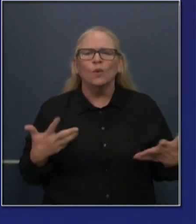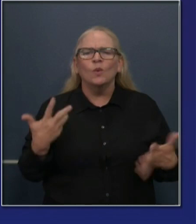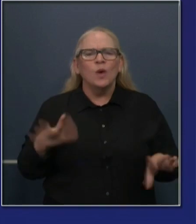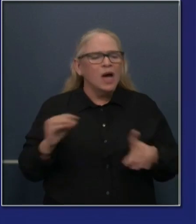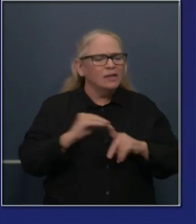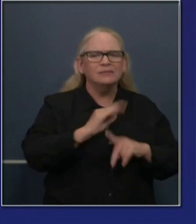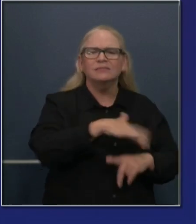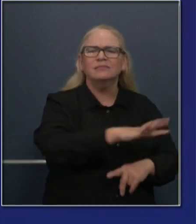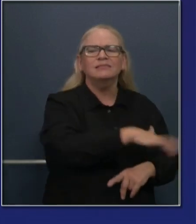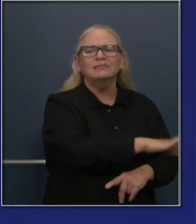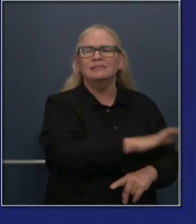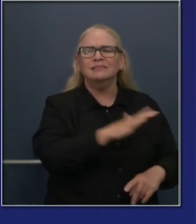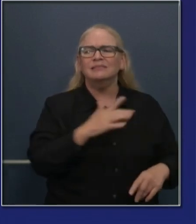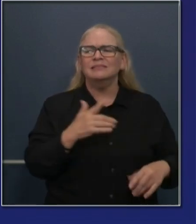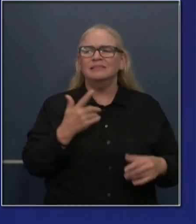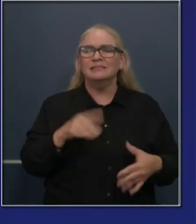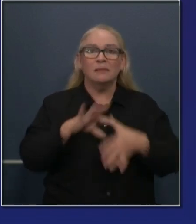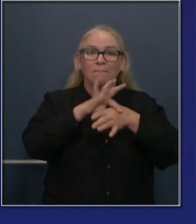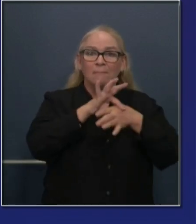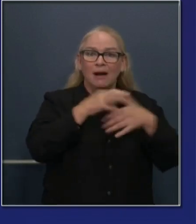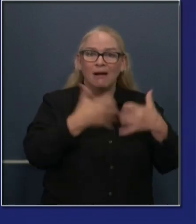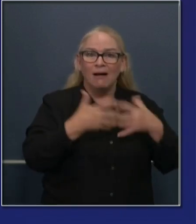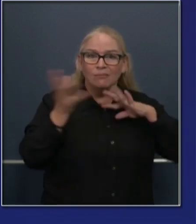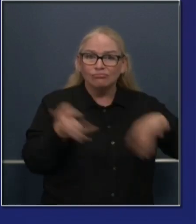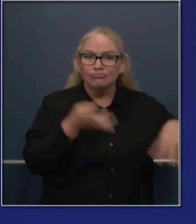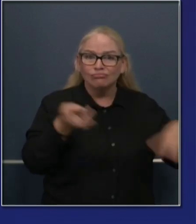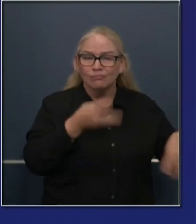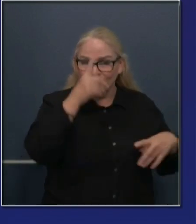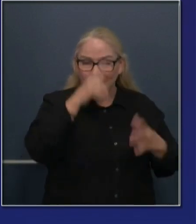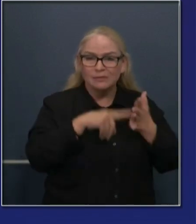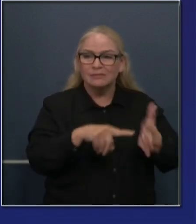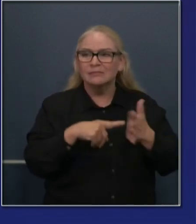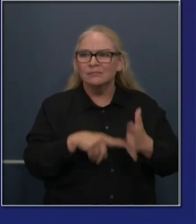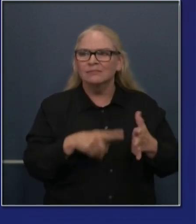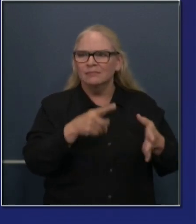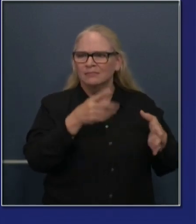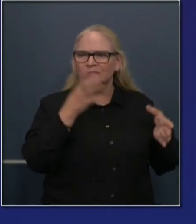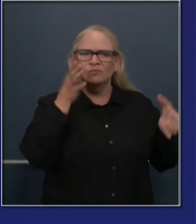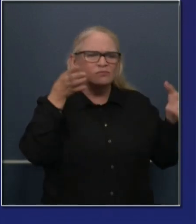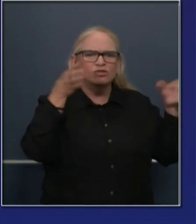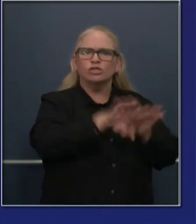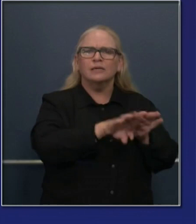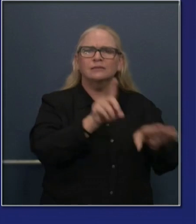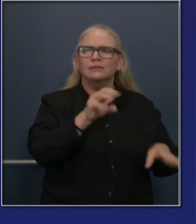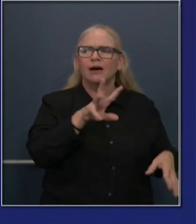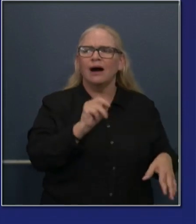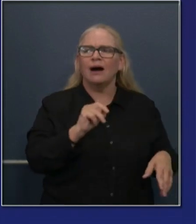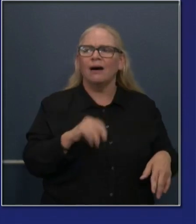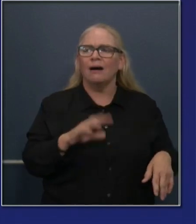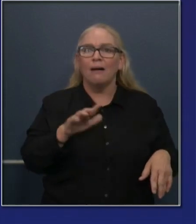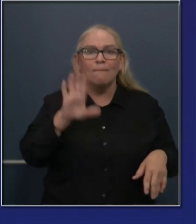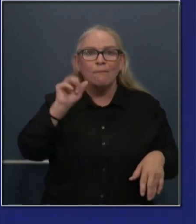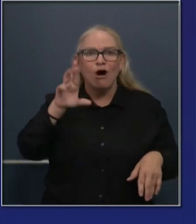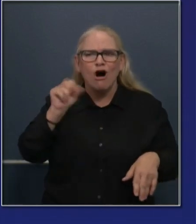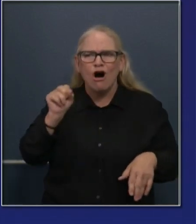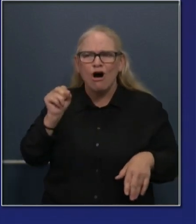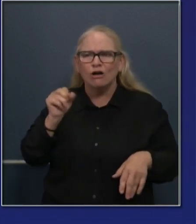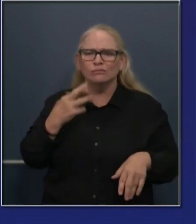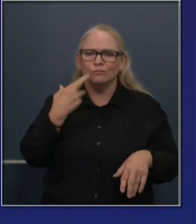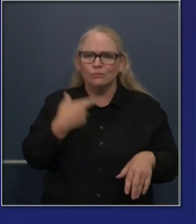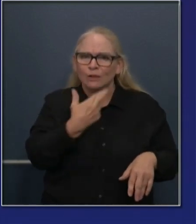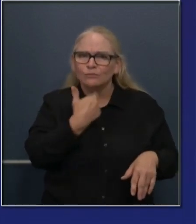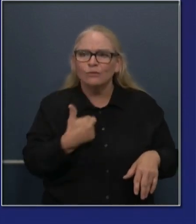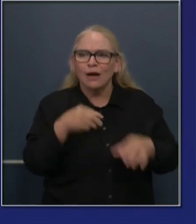processing plant, fill in the blank, any business has to shut down, bar, restaurant, even if they're doing, or bars closed,